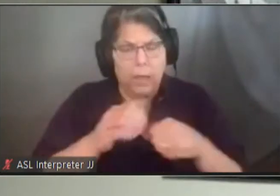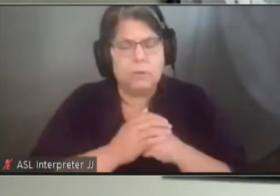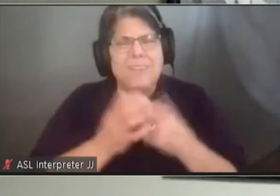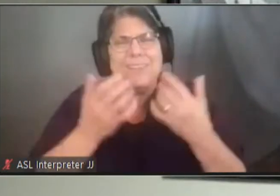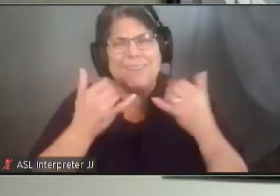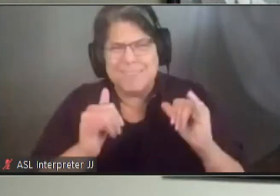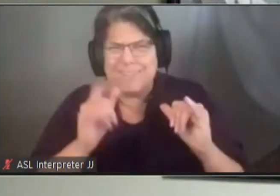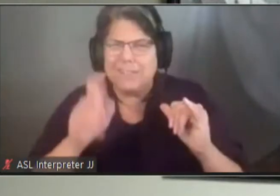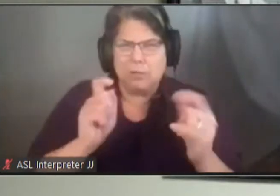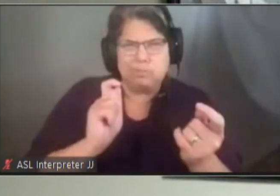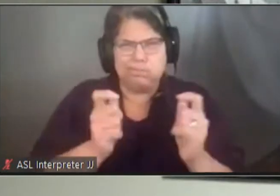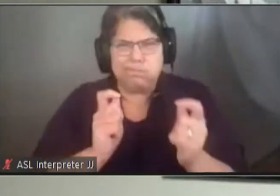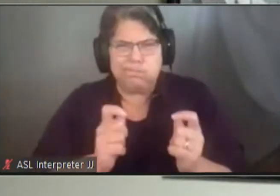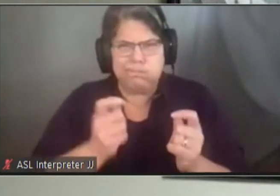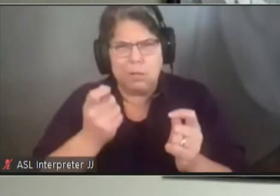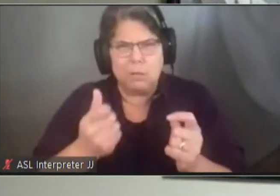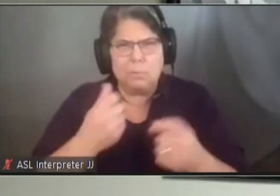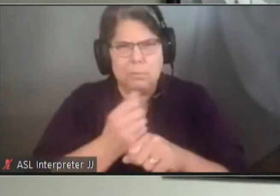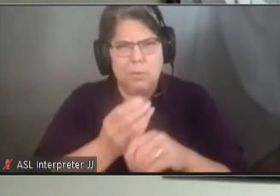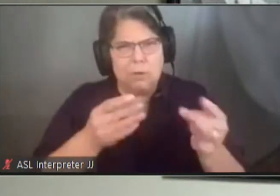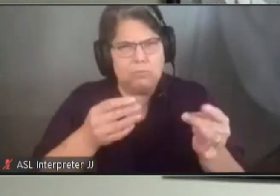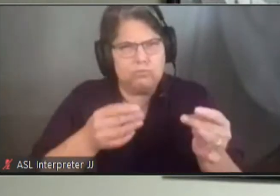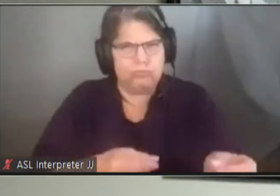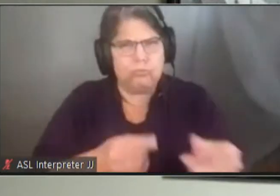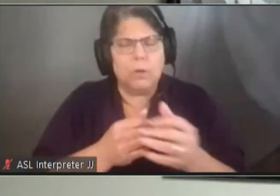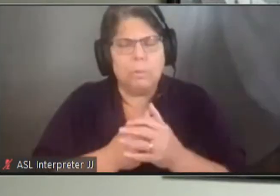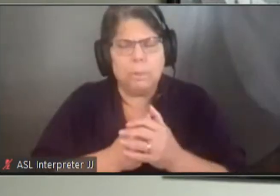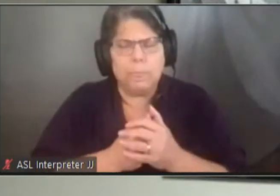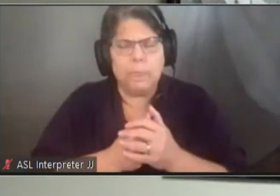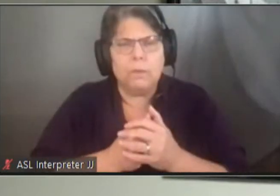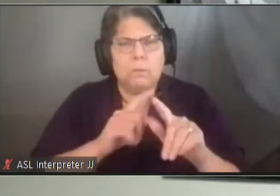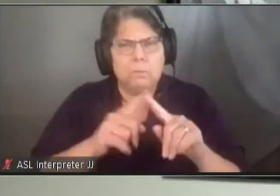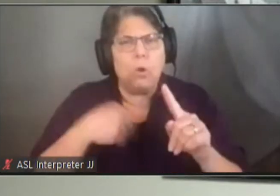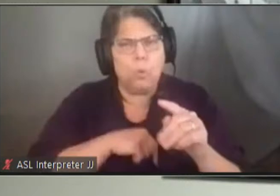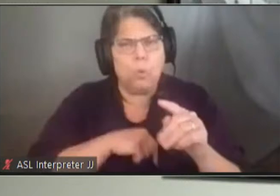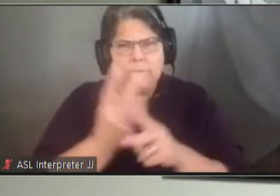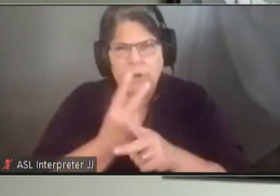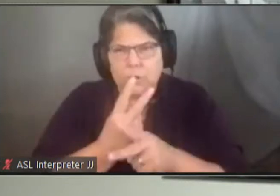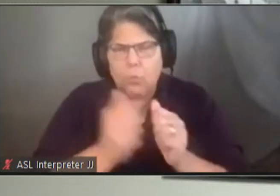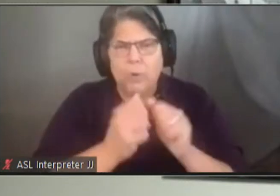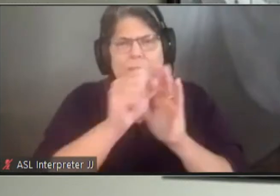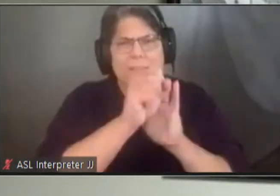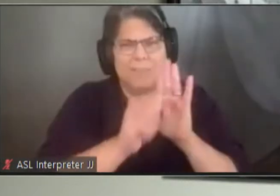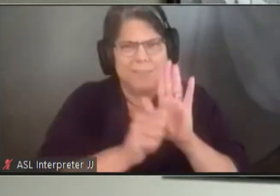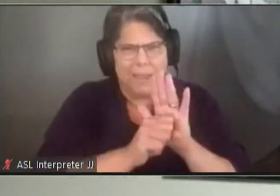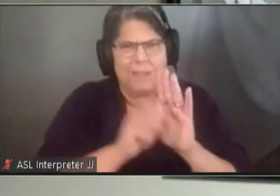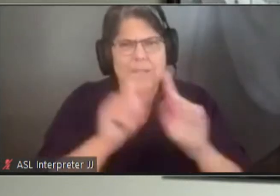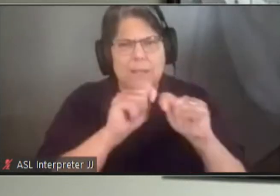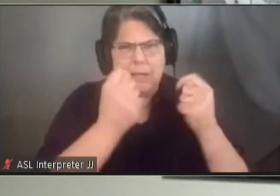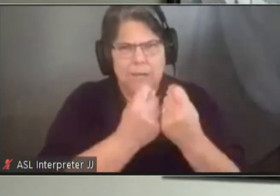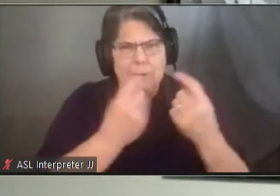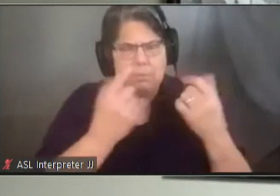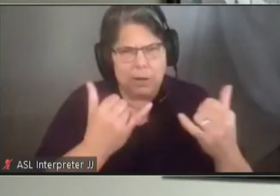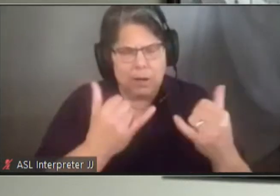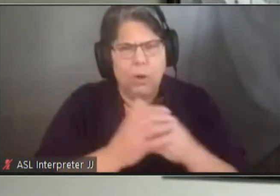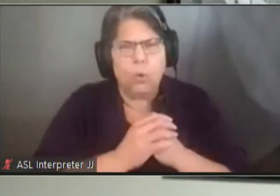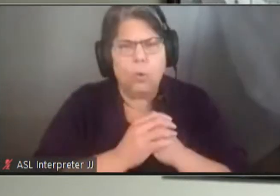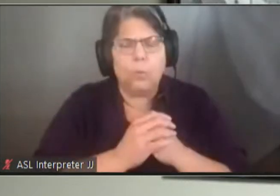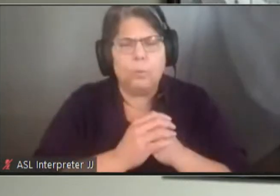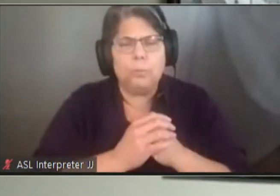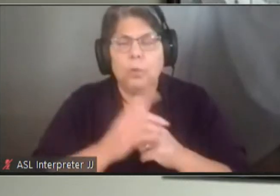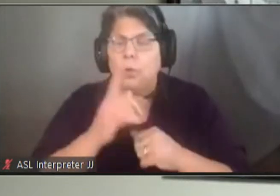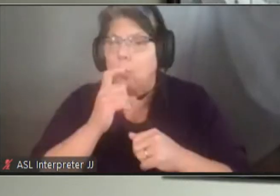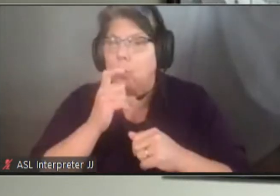fine tuning that we need to work out, and we're working that out with the state team at this point. Distribution of